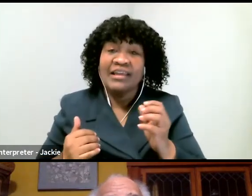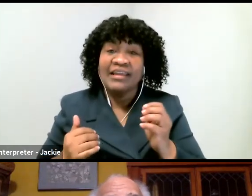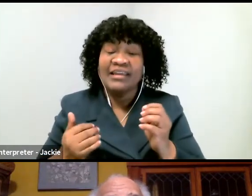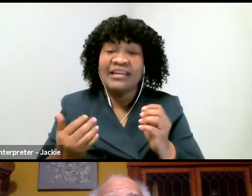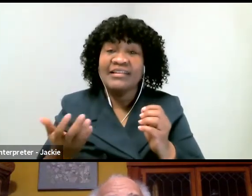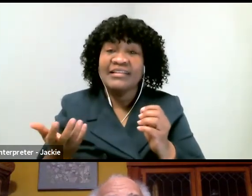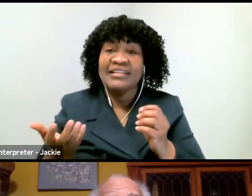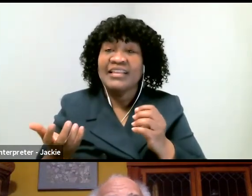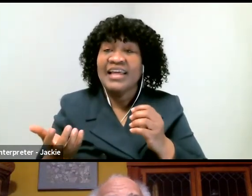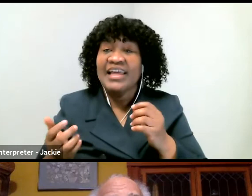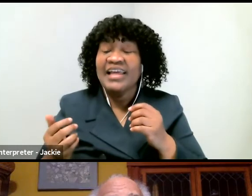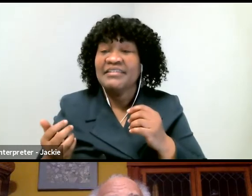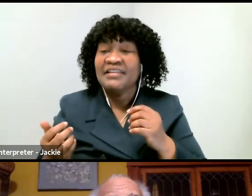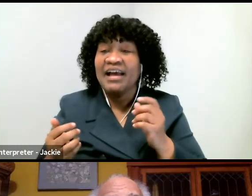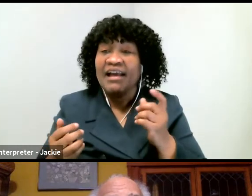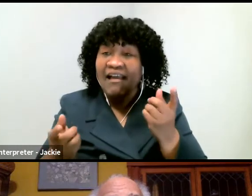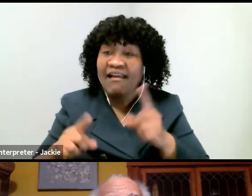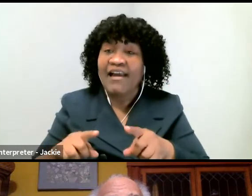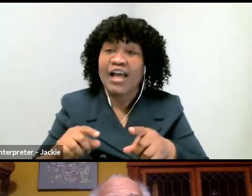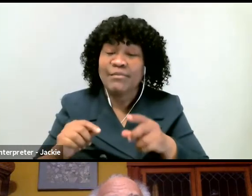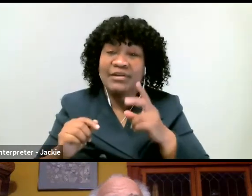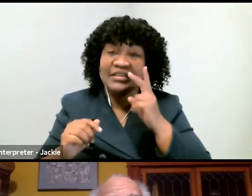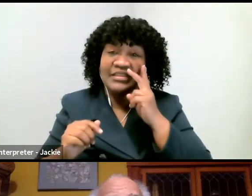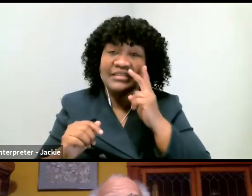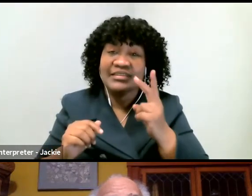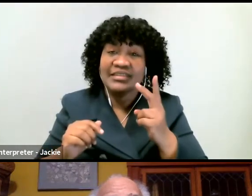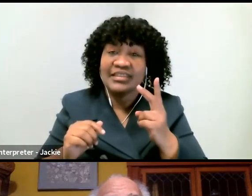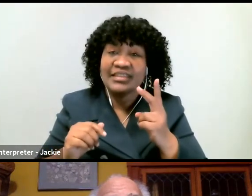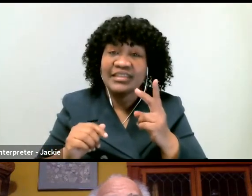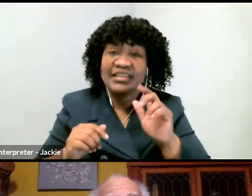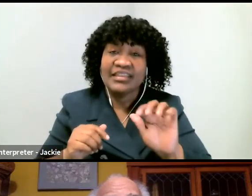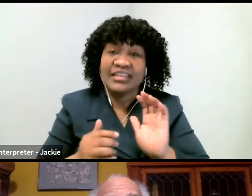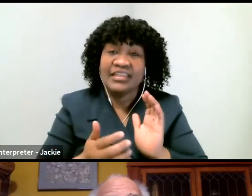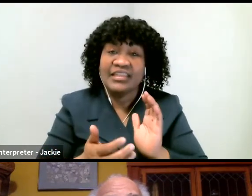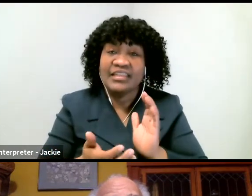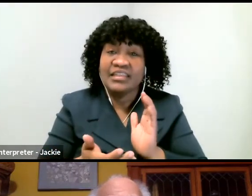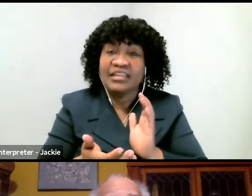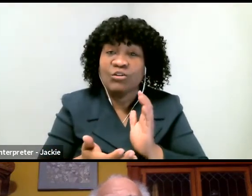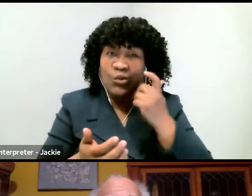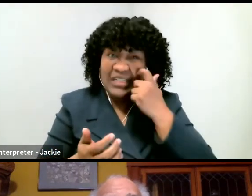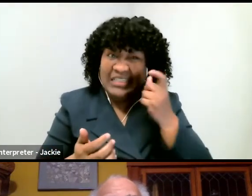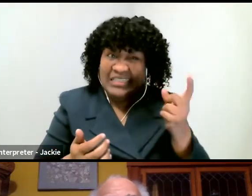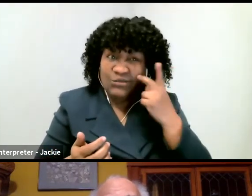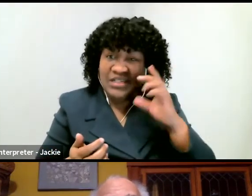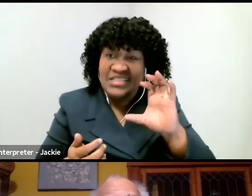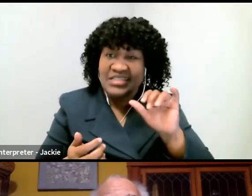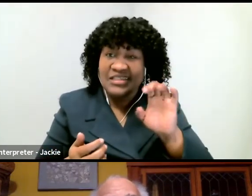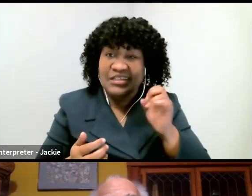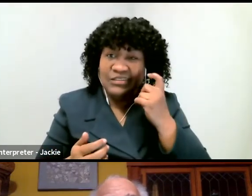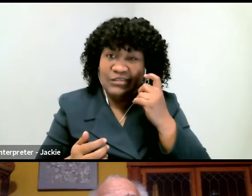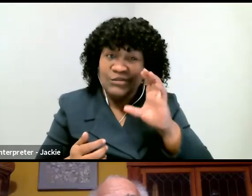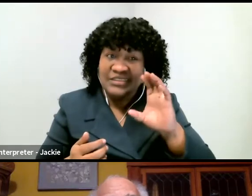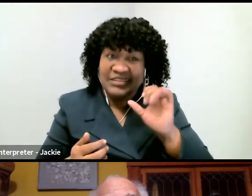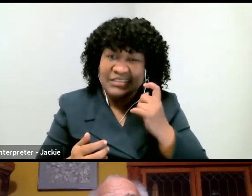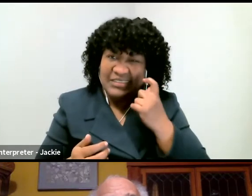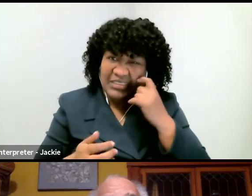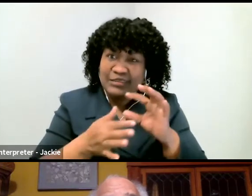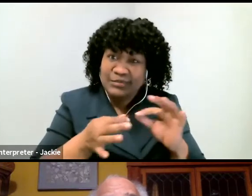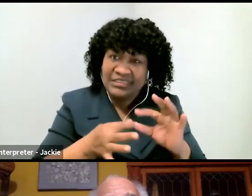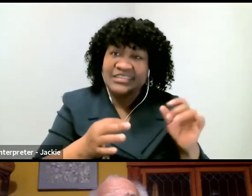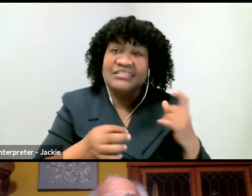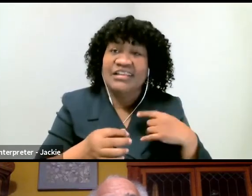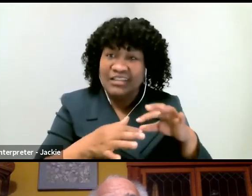my happening upon Kamau Brathwaite's The Arrivance, which I just mentioned in this piece,